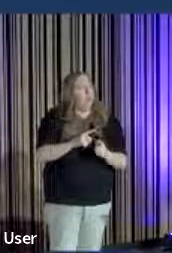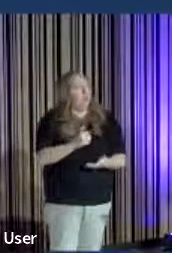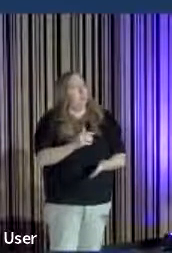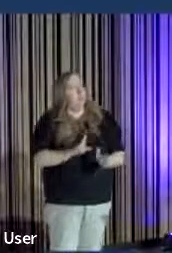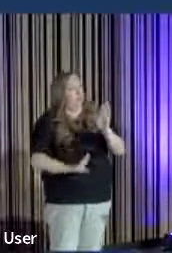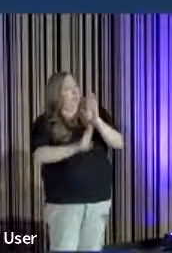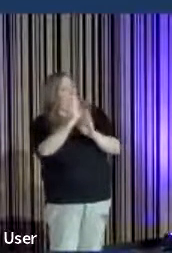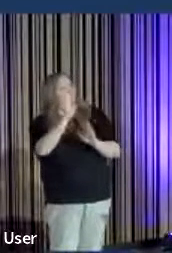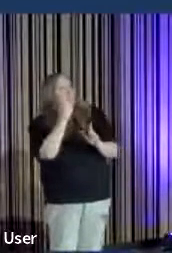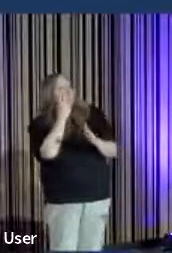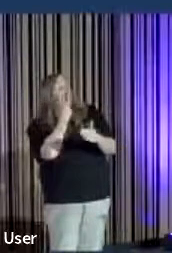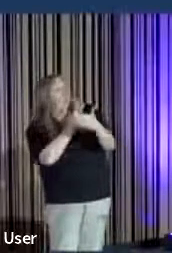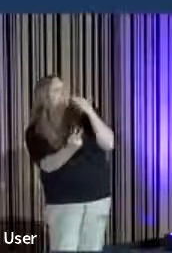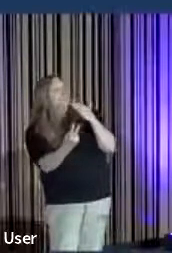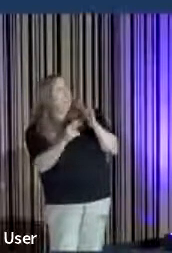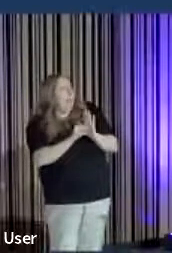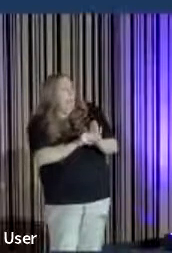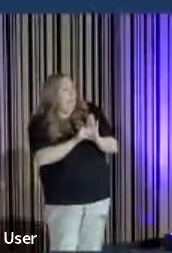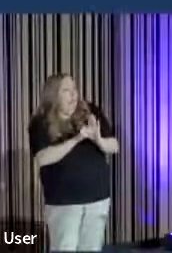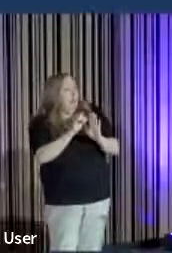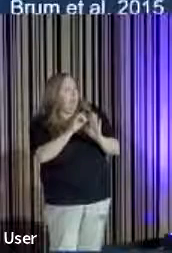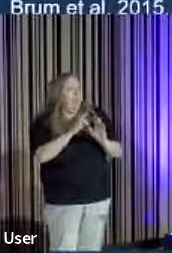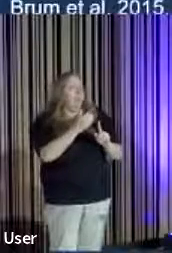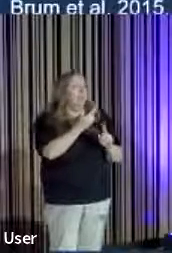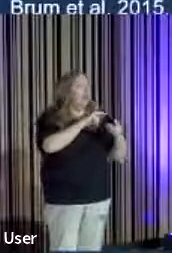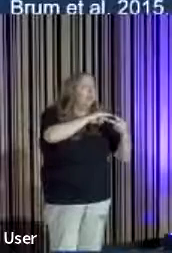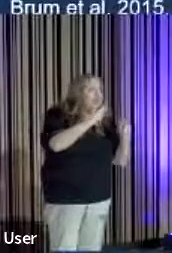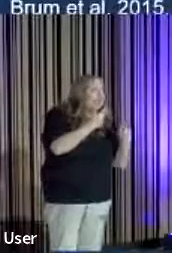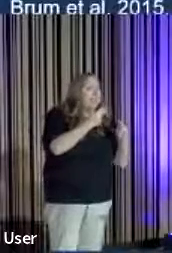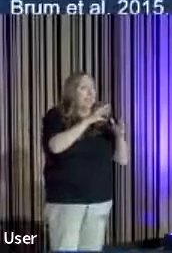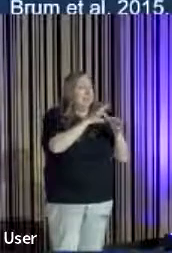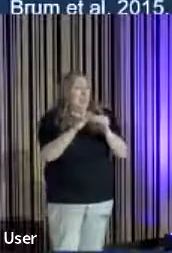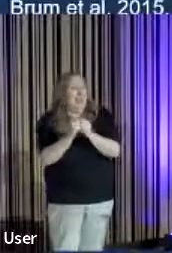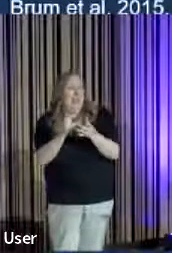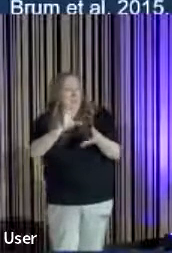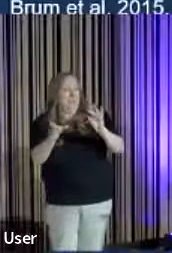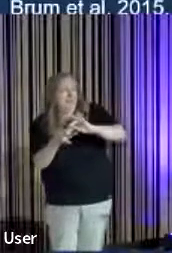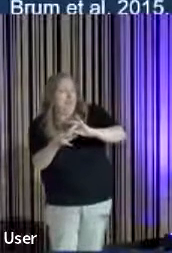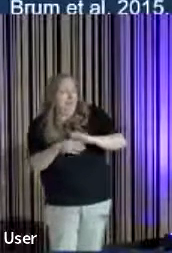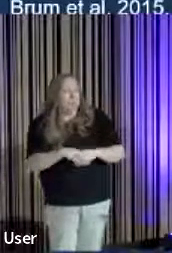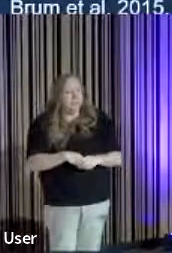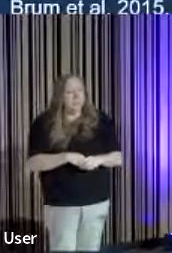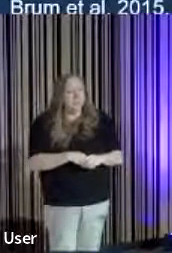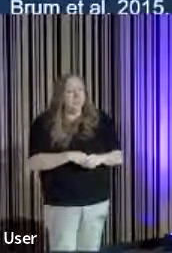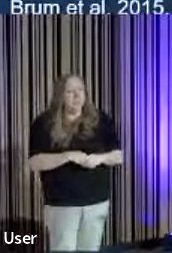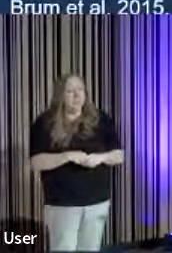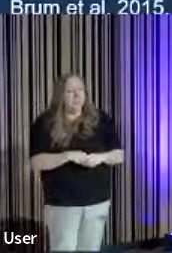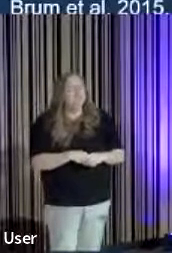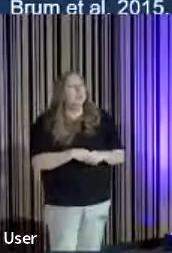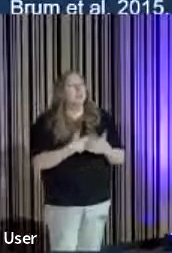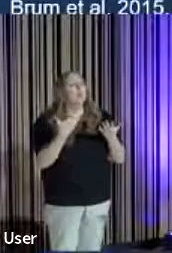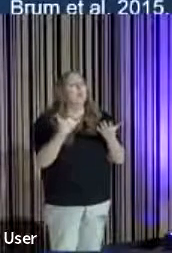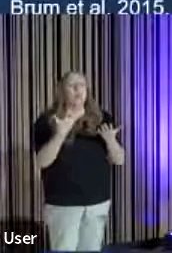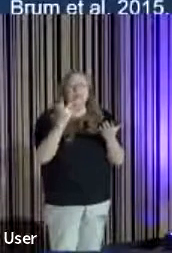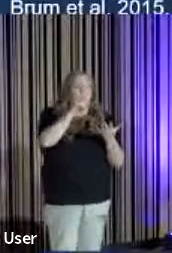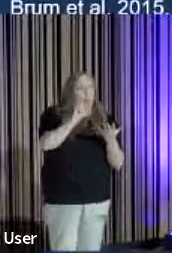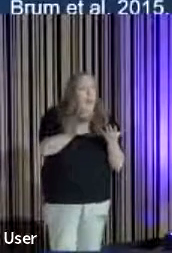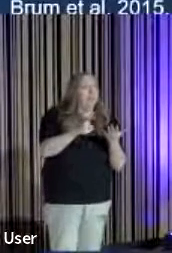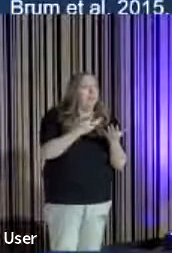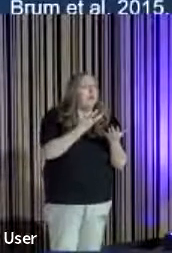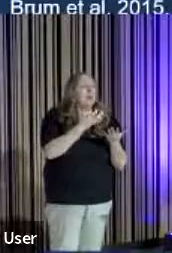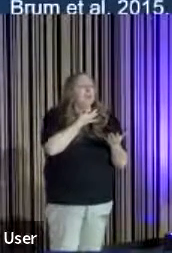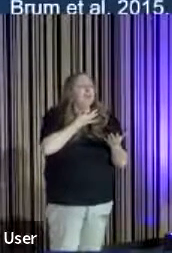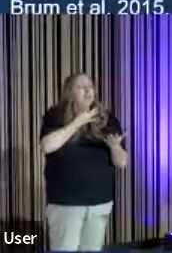modeling genes to ecosystems context. And the question they were interested in was this: which